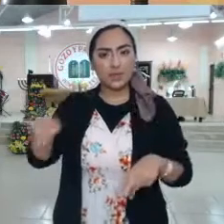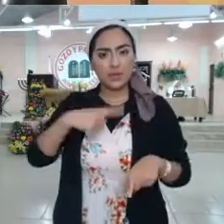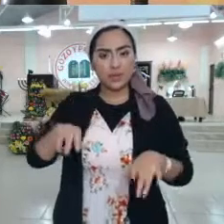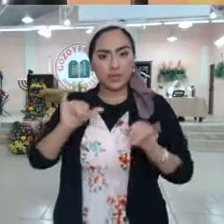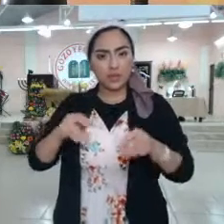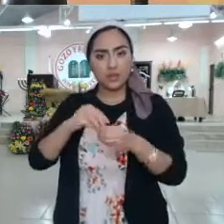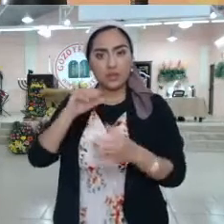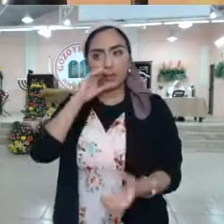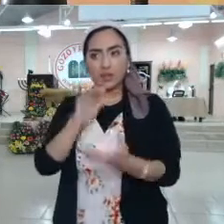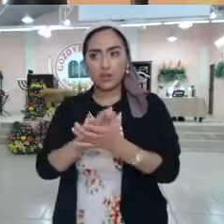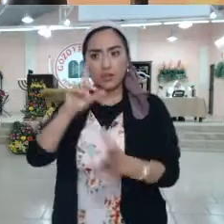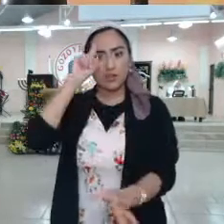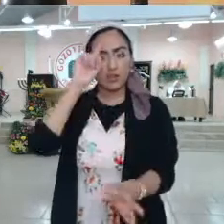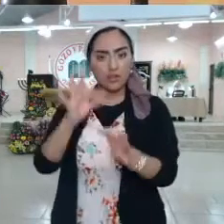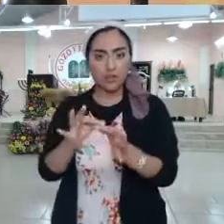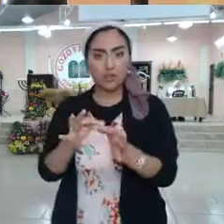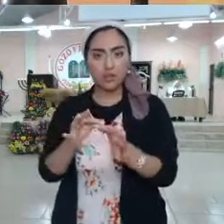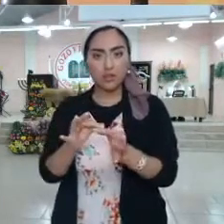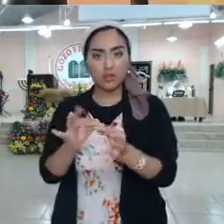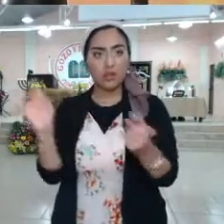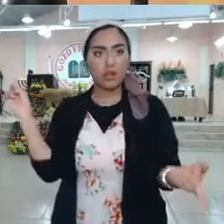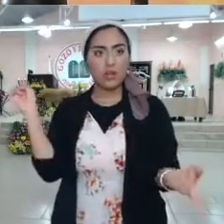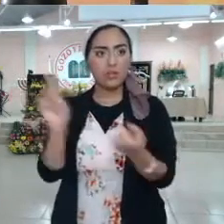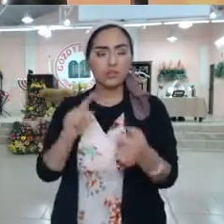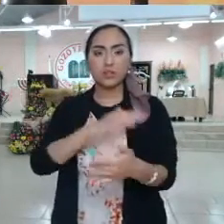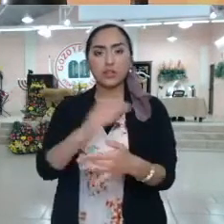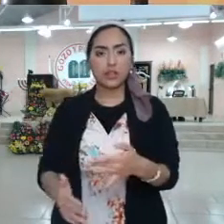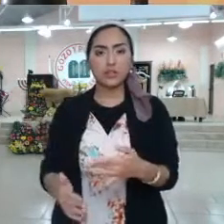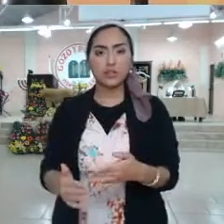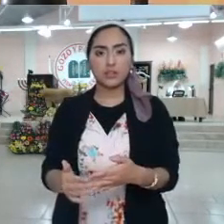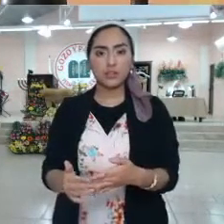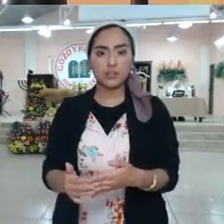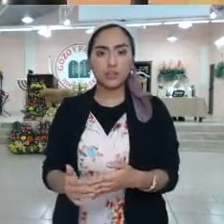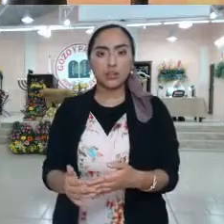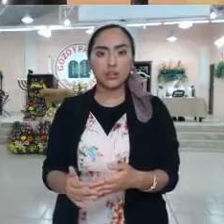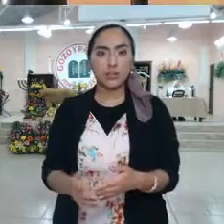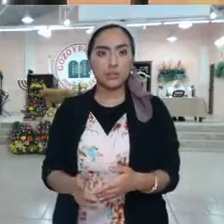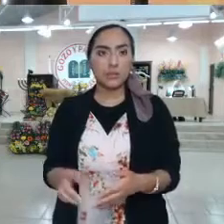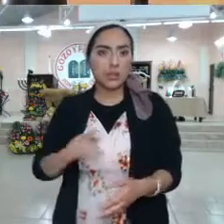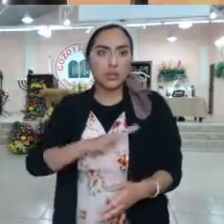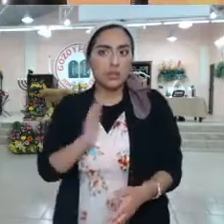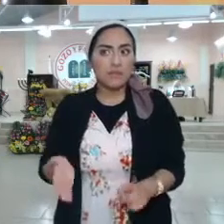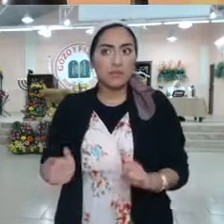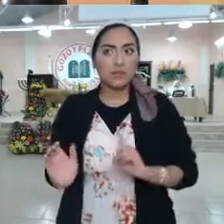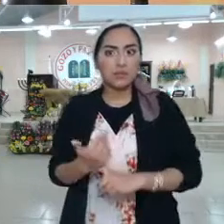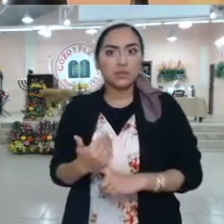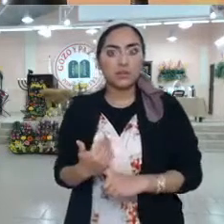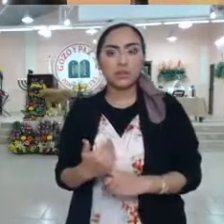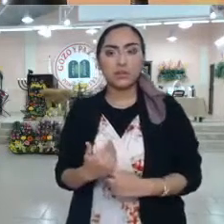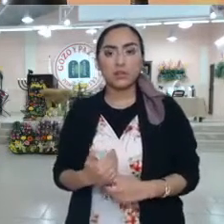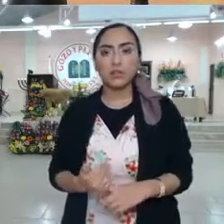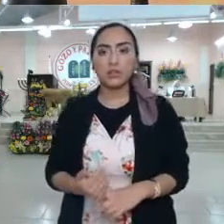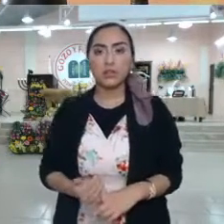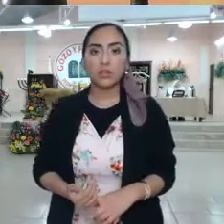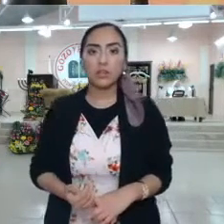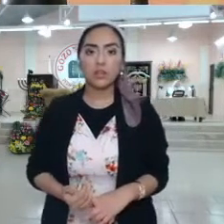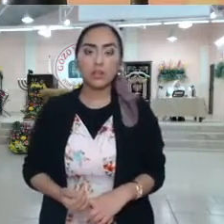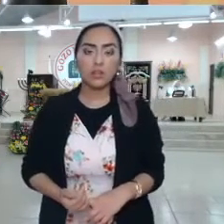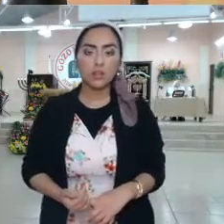people, they stay loyal in their marriage till the end, that they never commit adultery.